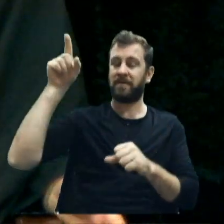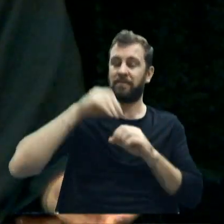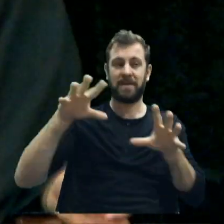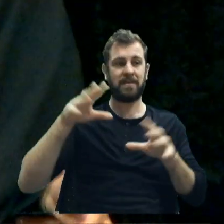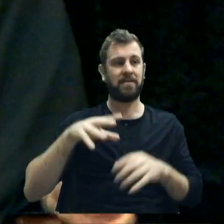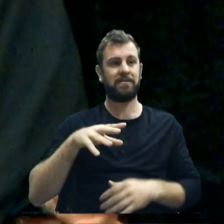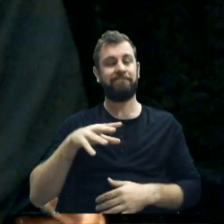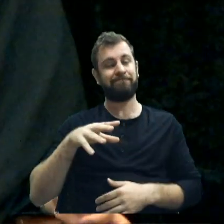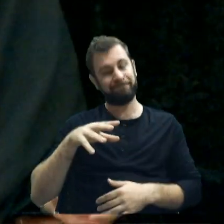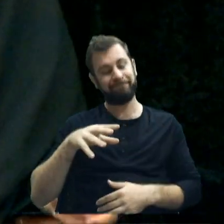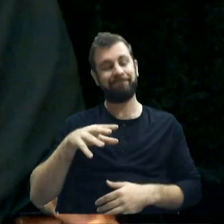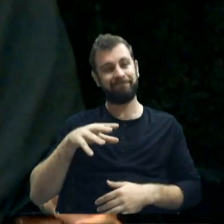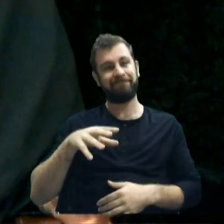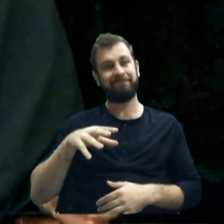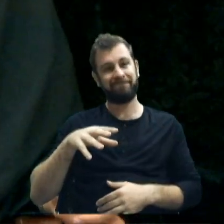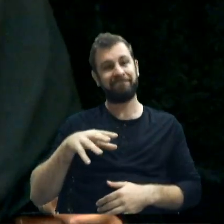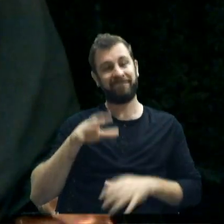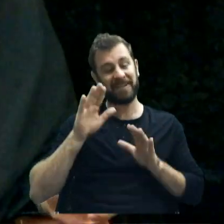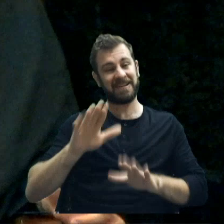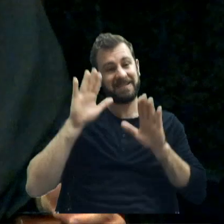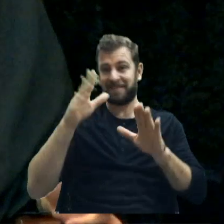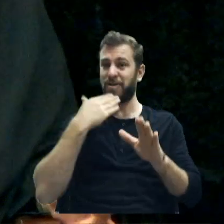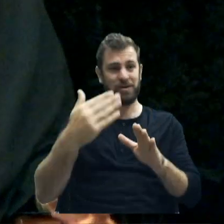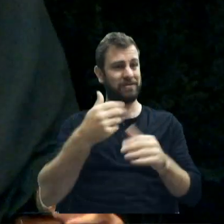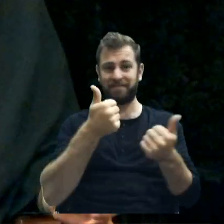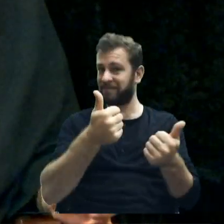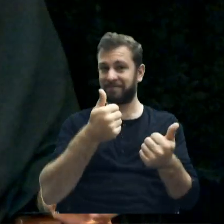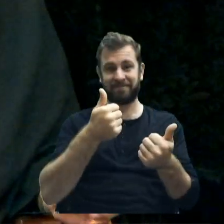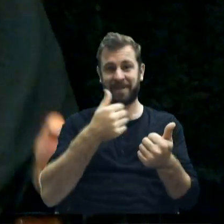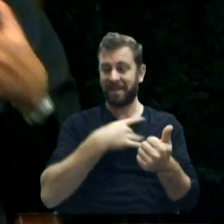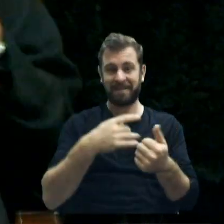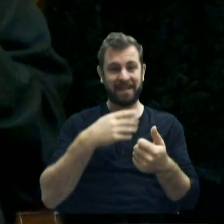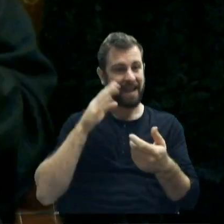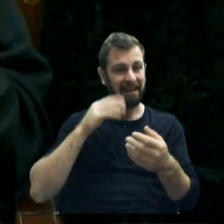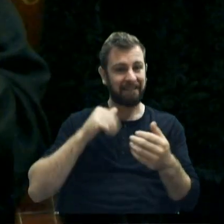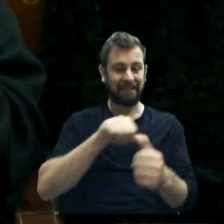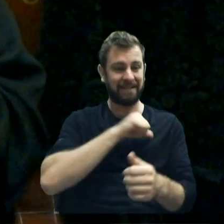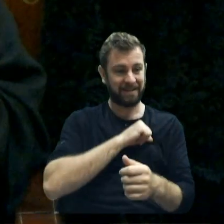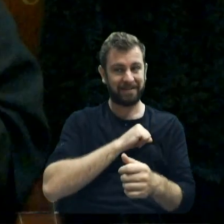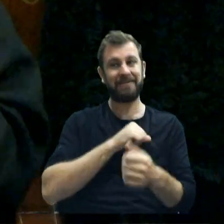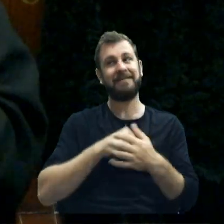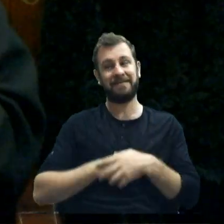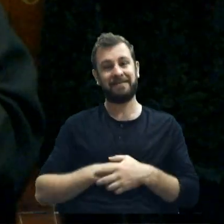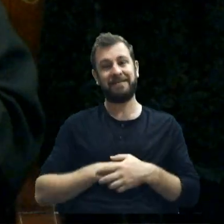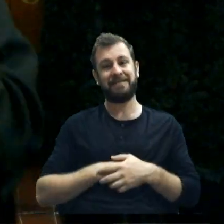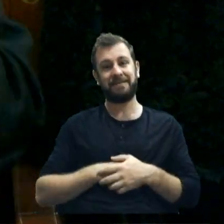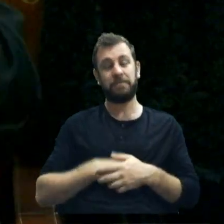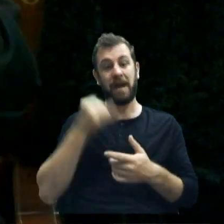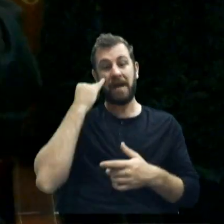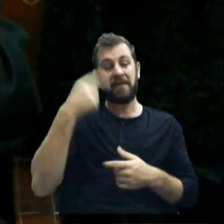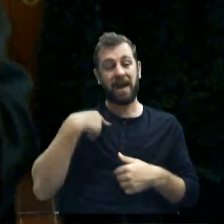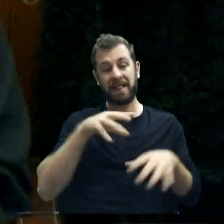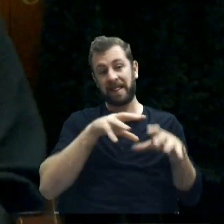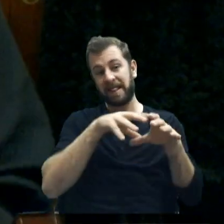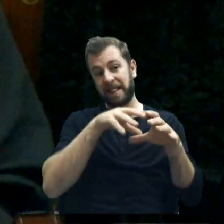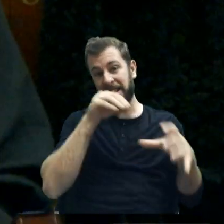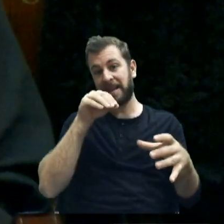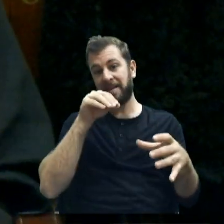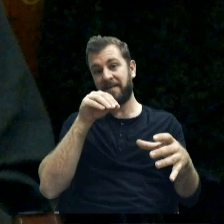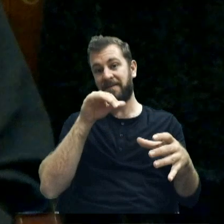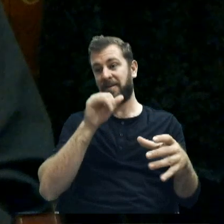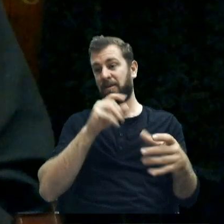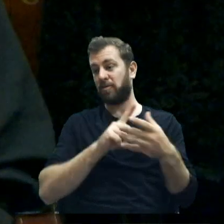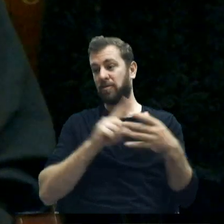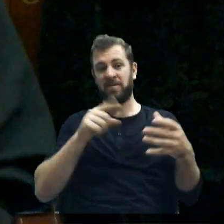Fantastic, Captain Islam, absolutely. It's great. If I leave that group, the group will crumble,